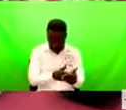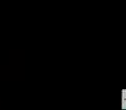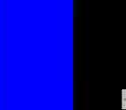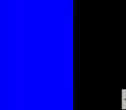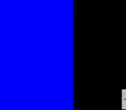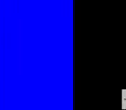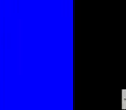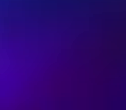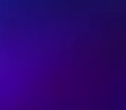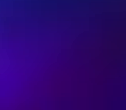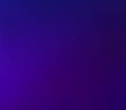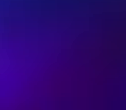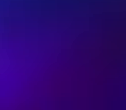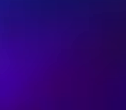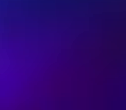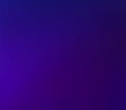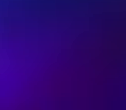Never.